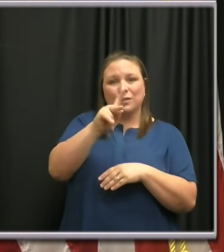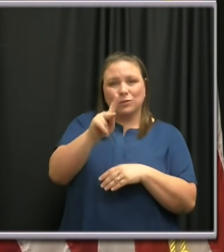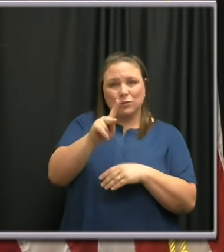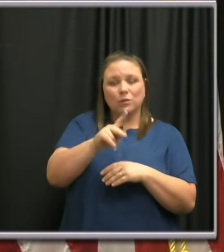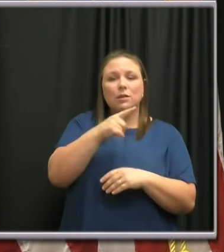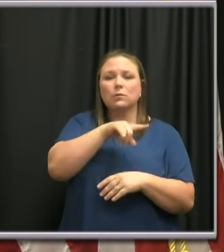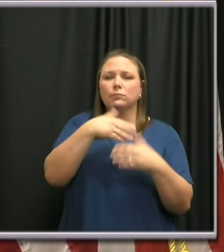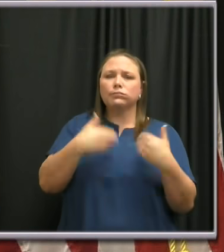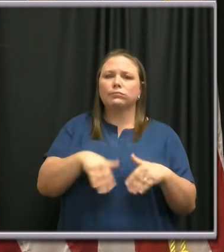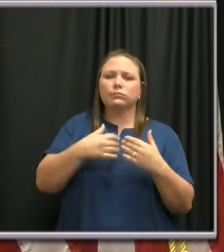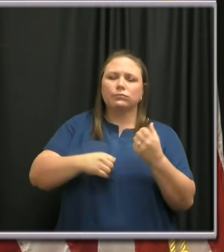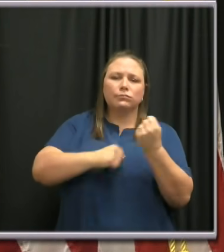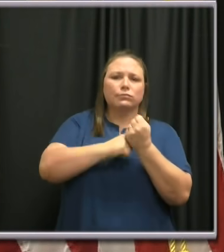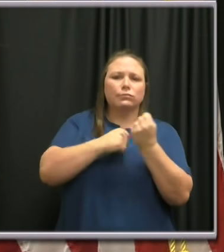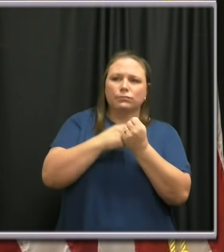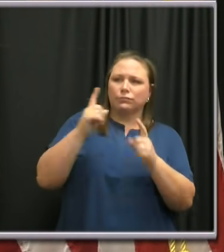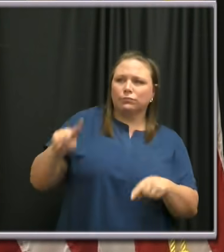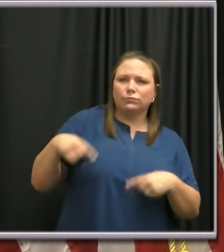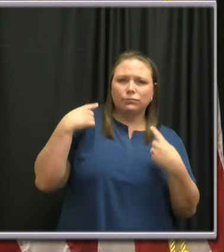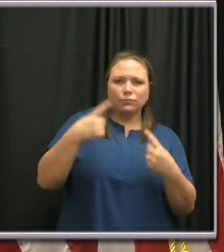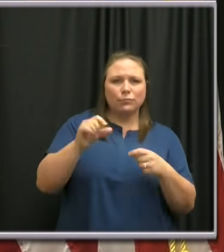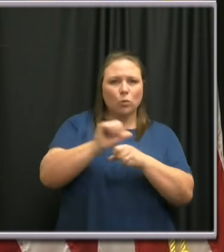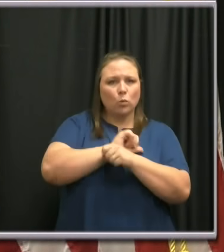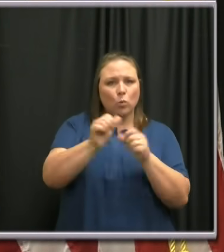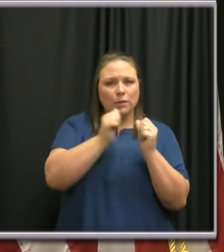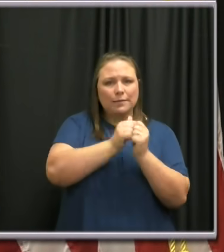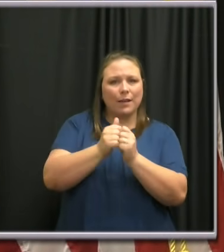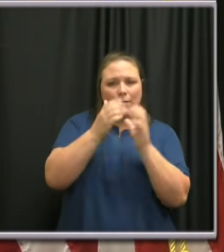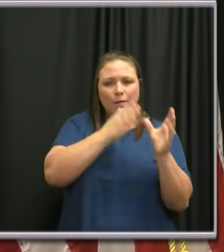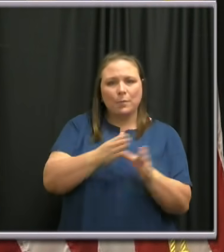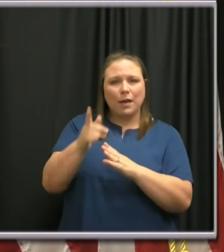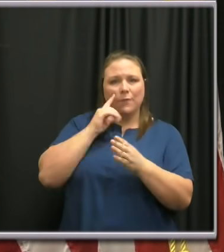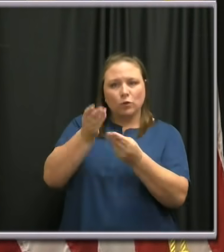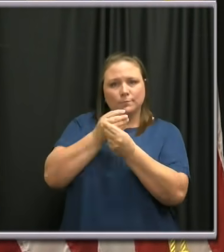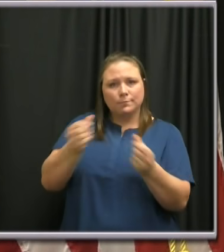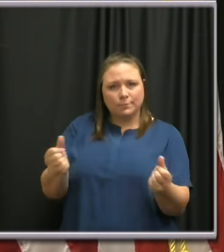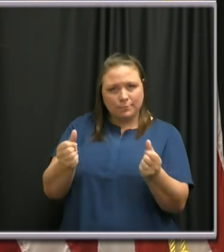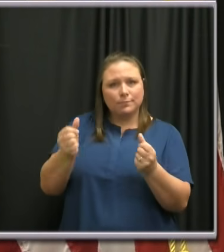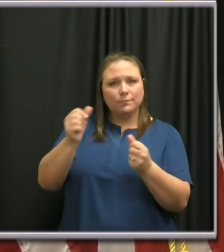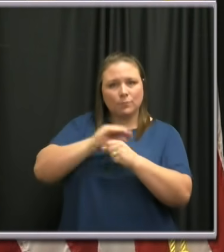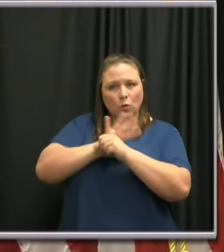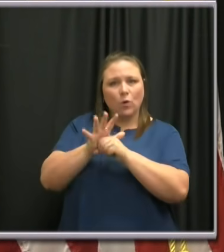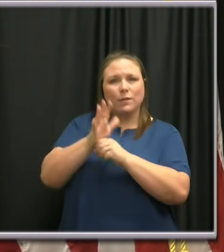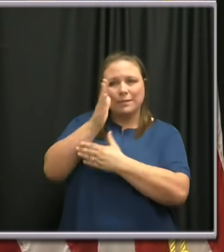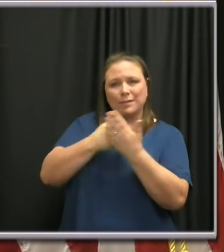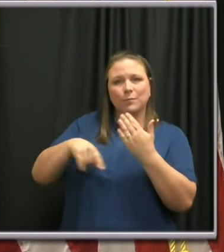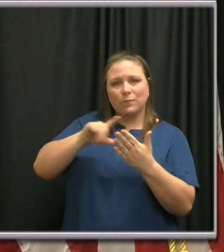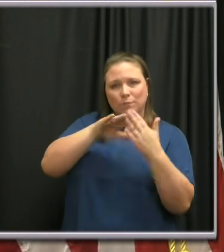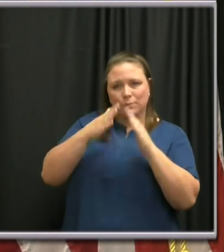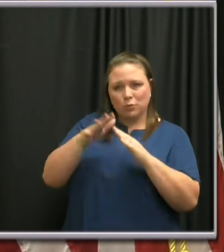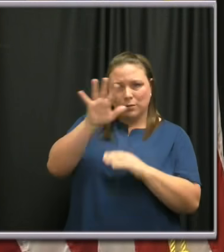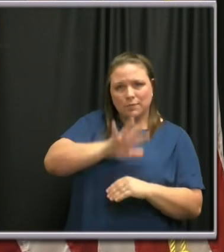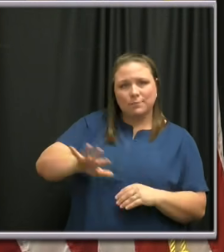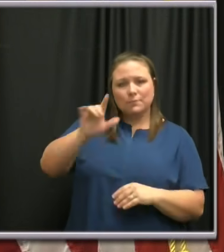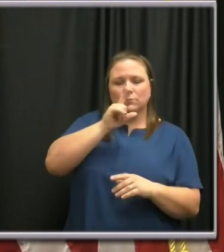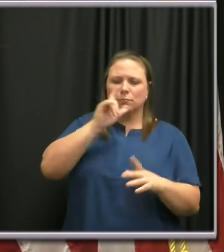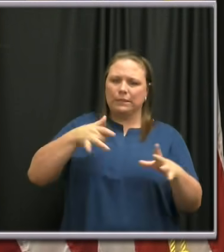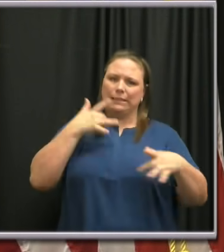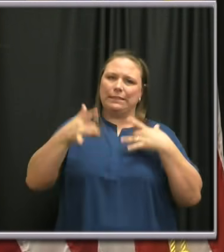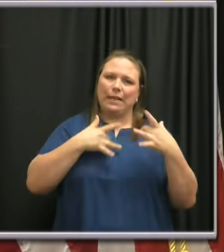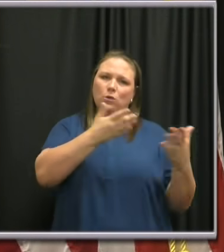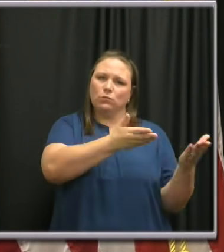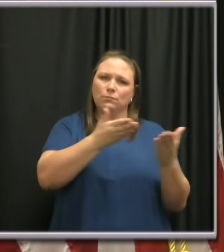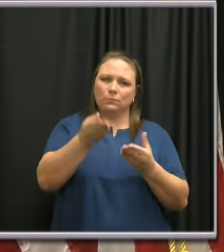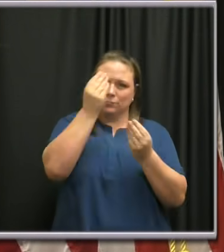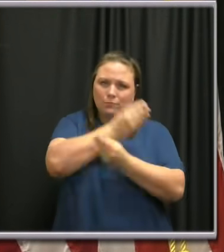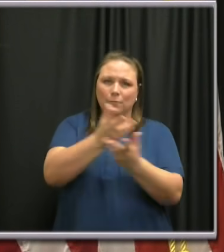incredibly supportive over the last few weeks as we've worked together to plan for COVID mitigation in some of our neighborhoods and communities, and I'm excited to have her share